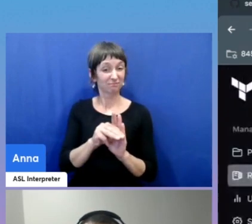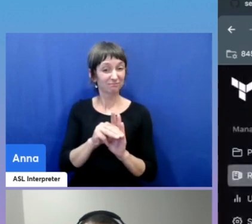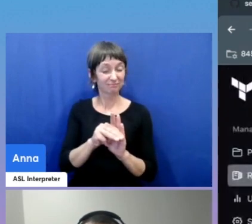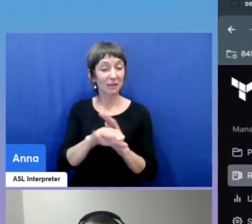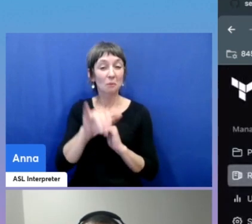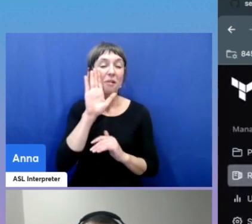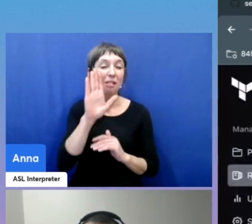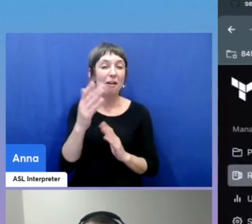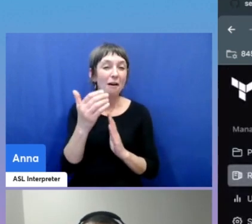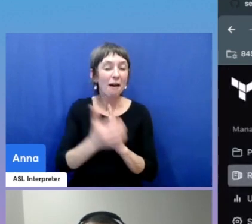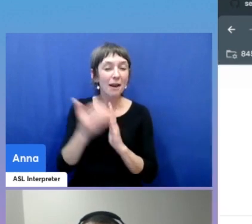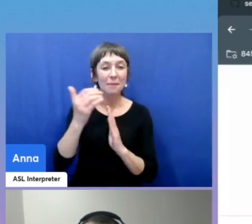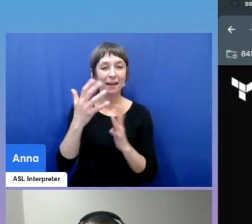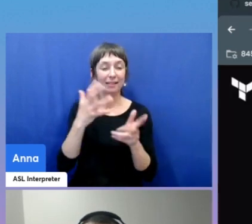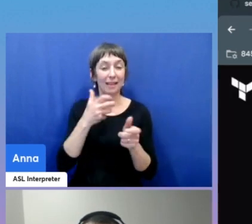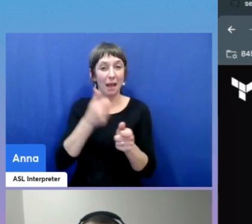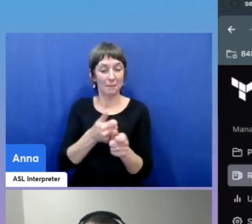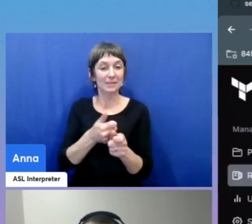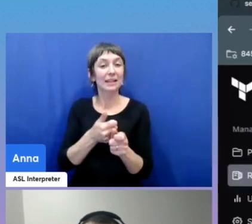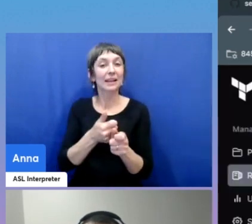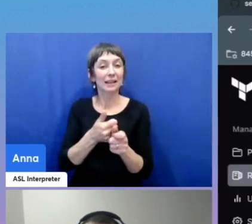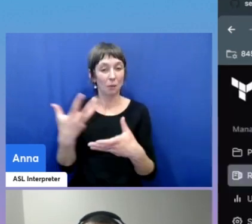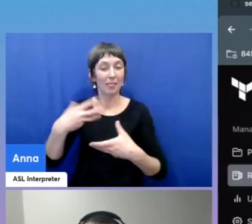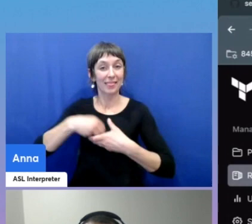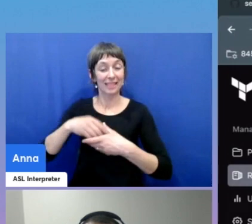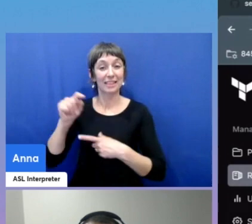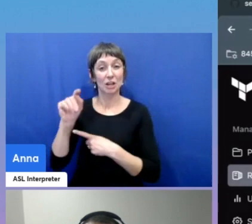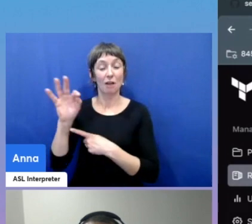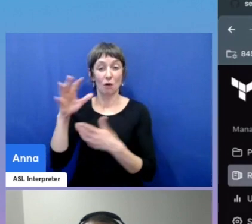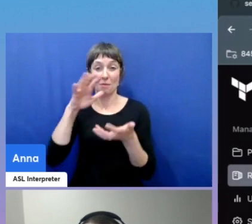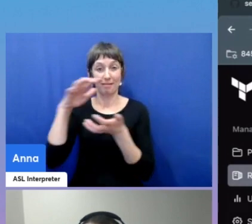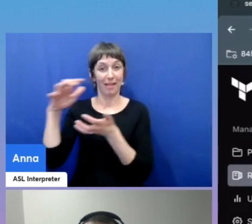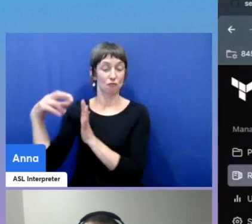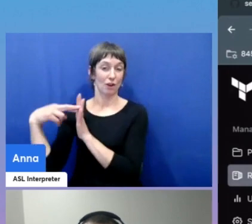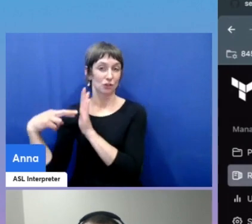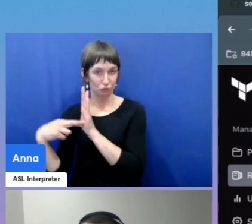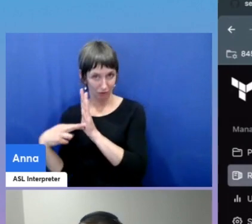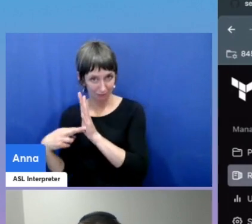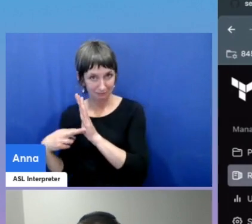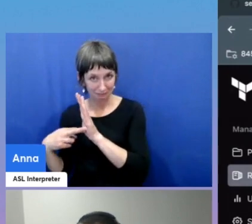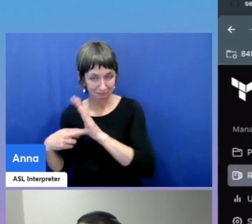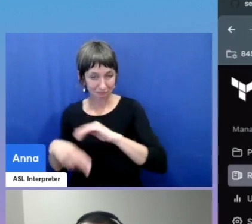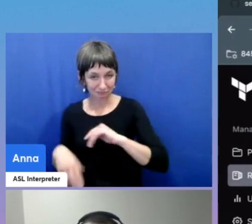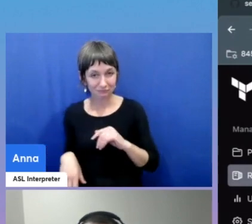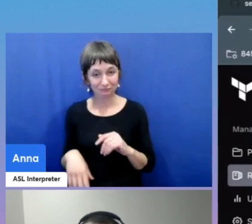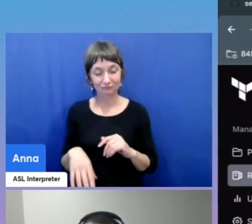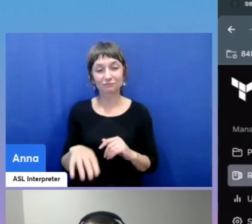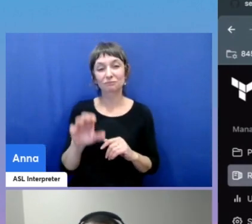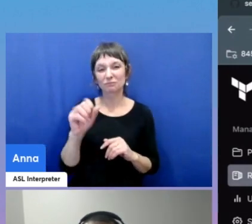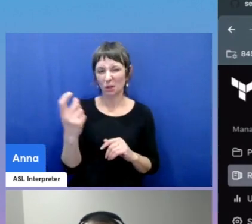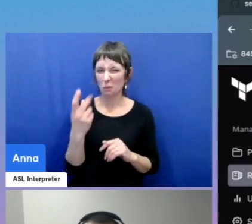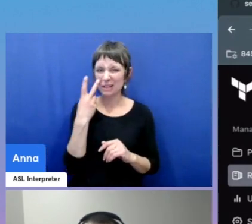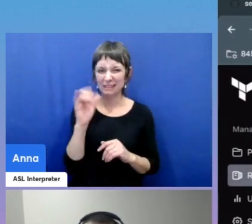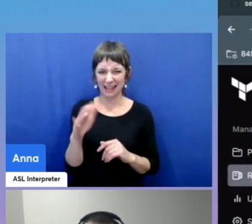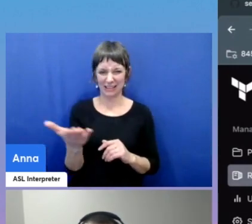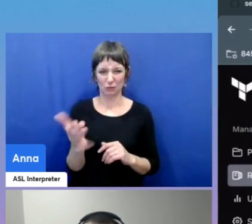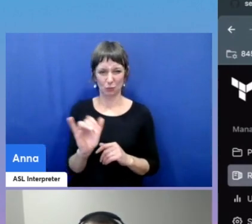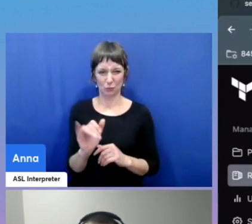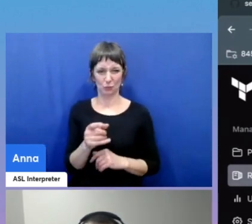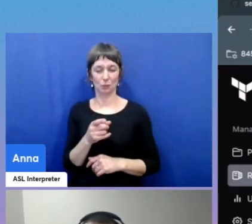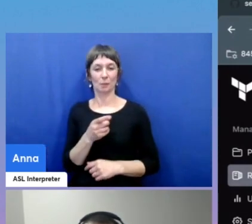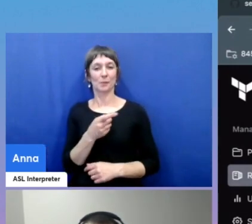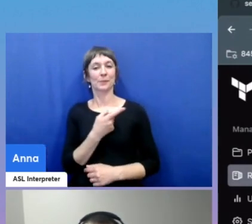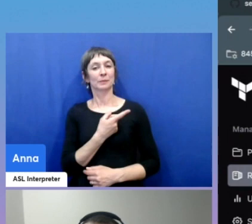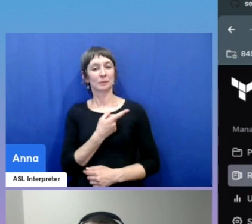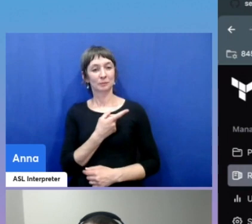automatically be updated within the Terraform Cloud registry. which you can always see here as well, which